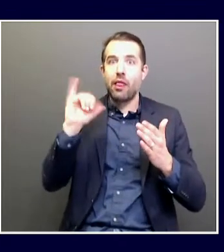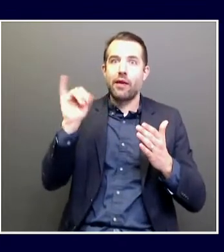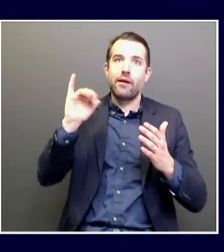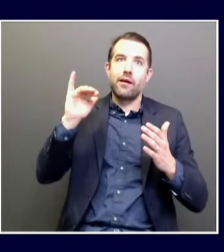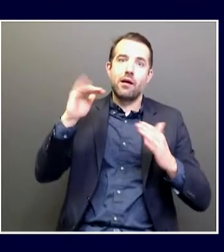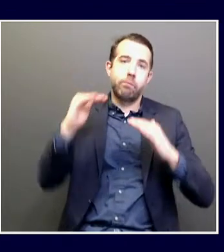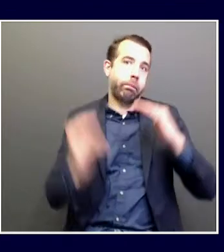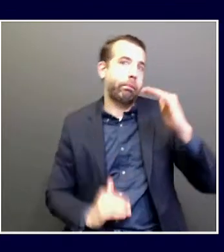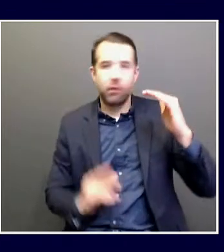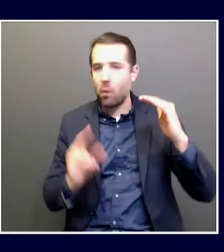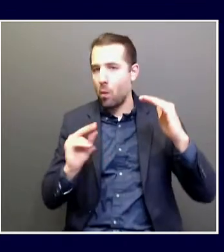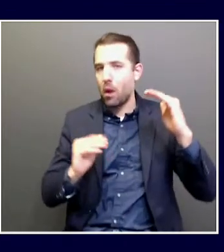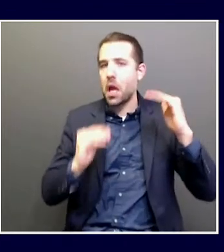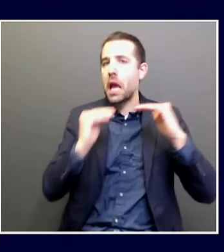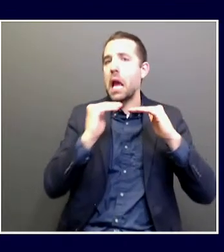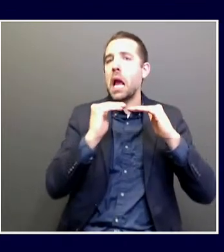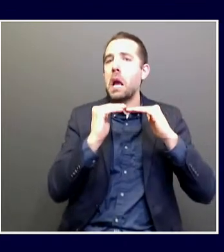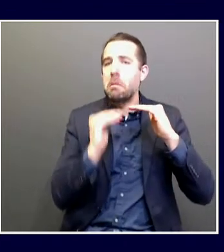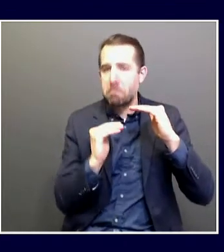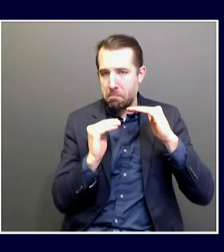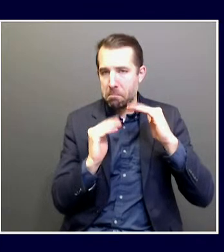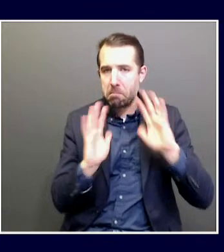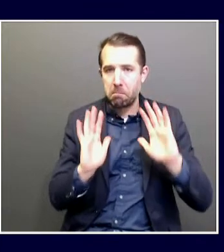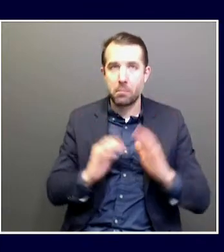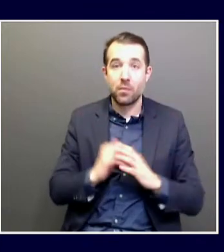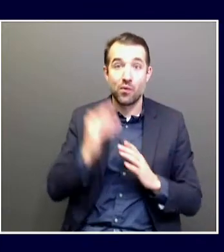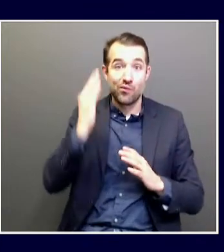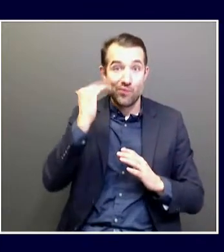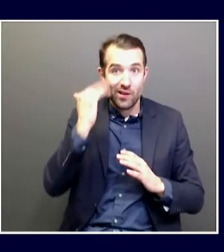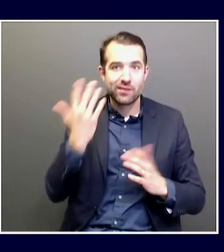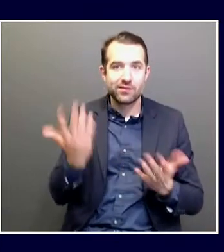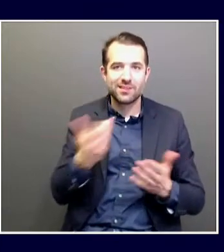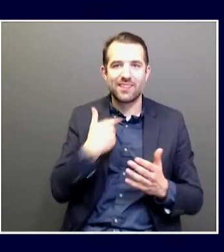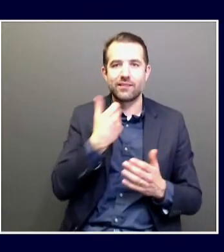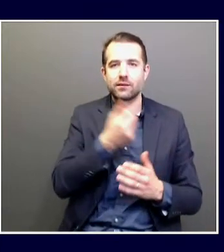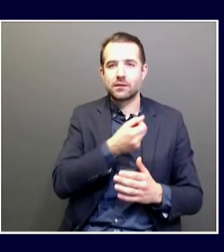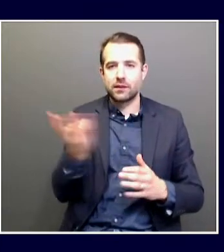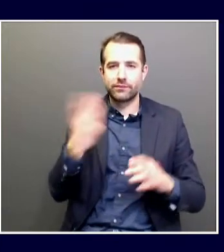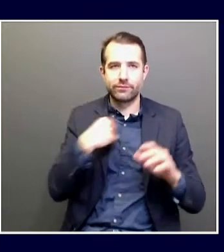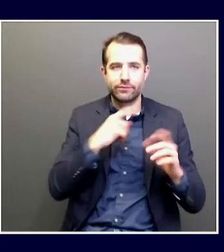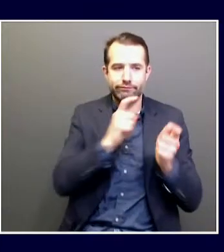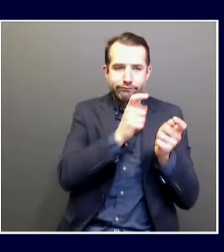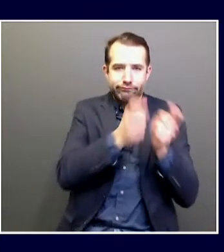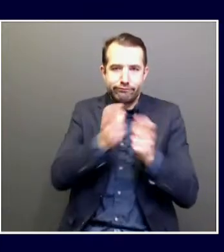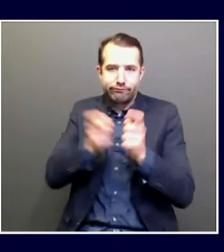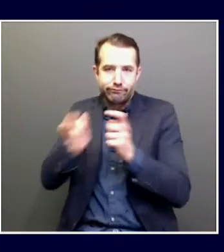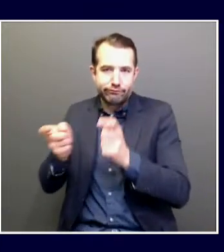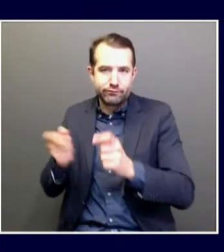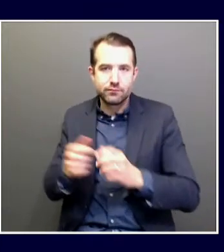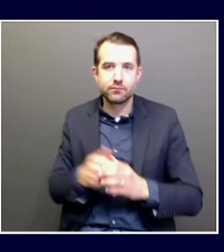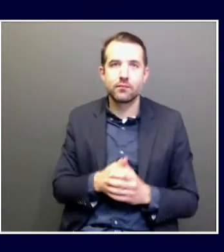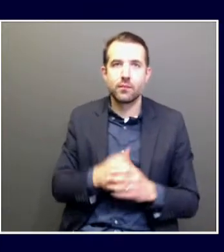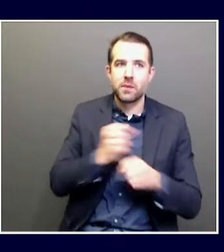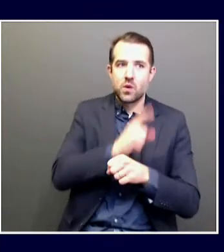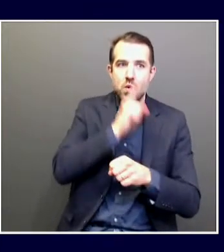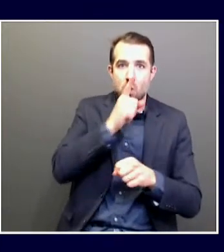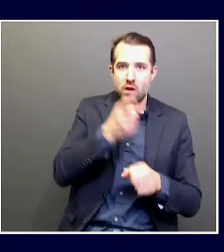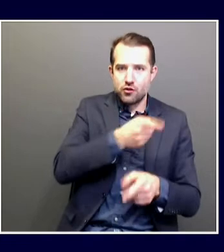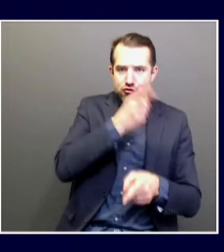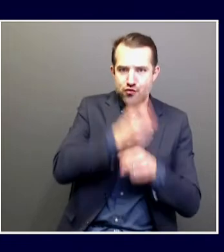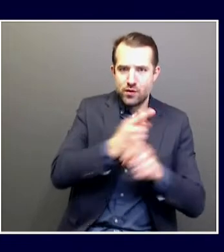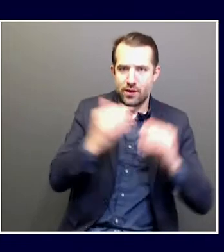of that is because we have been making these changes to try to appropriately care for patients in the right